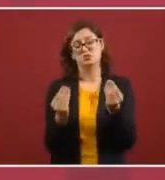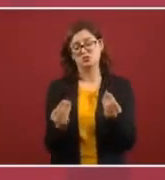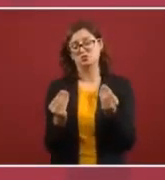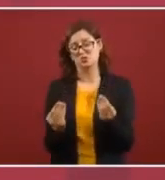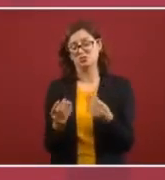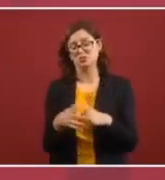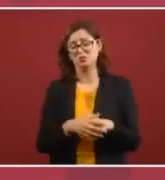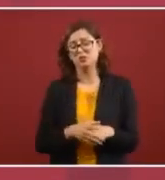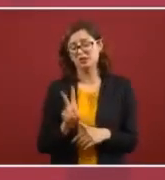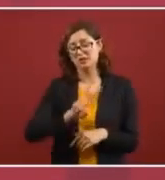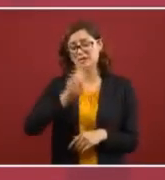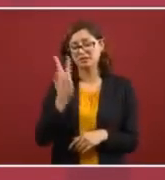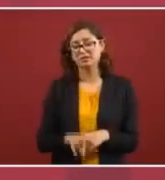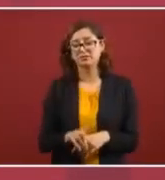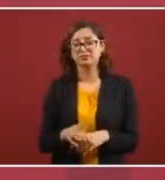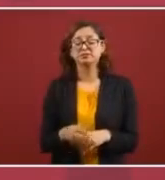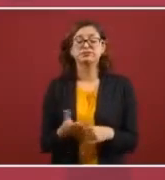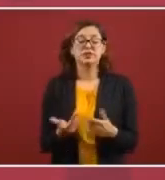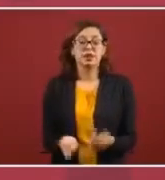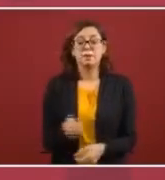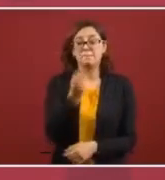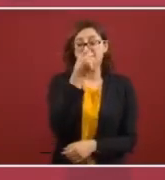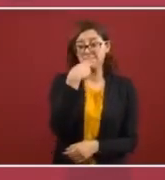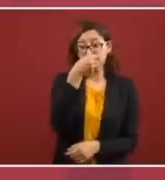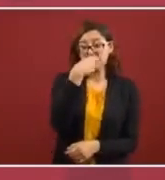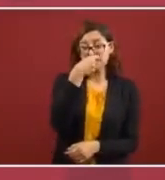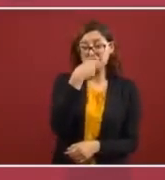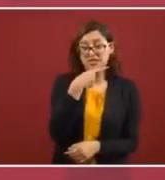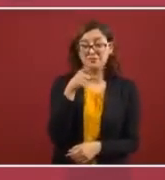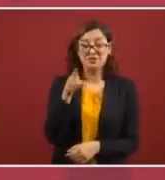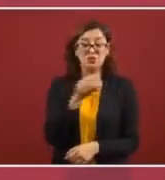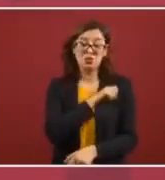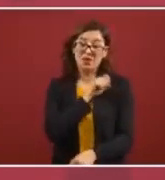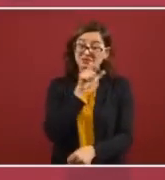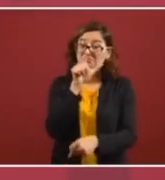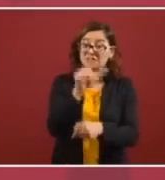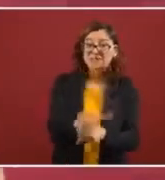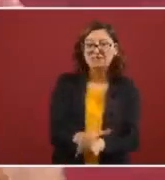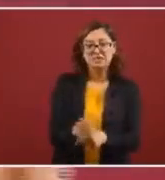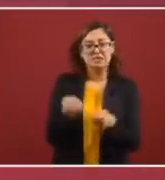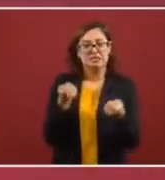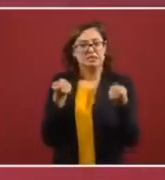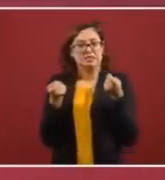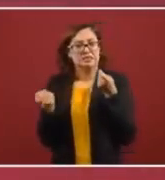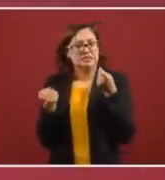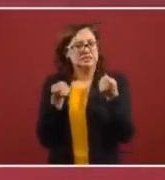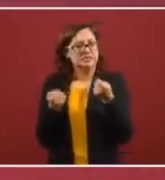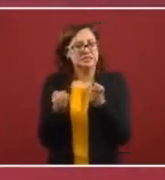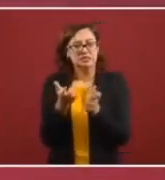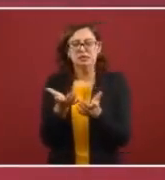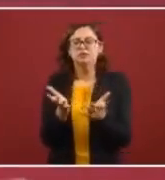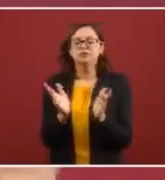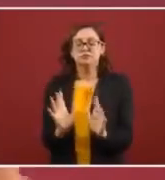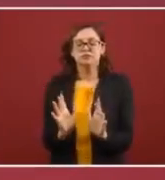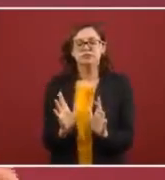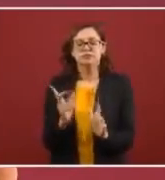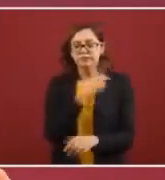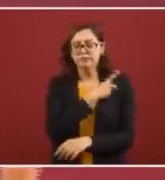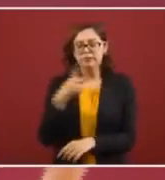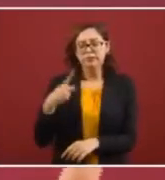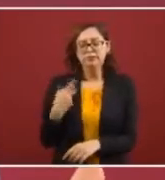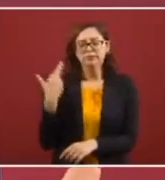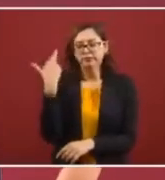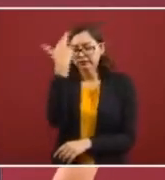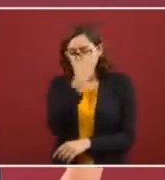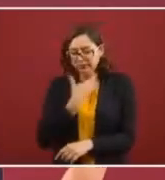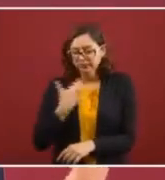It's a very important number. Every case of medications like this type that are controlled and need